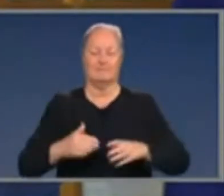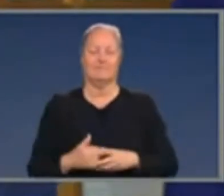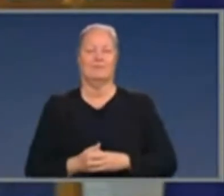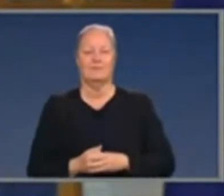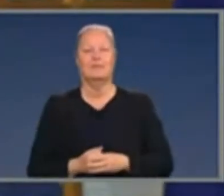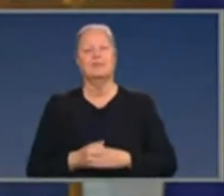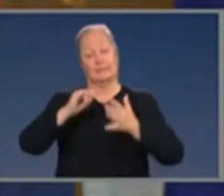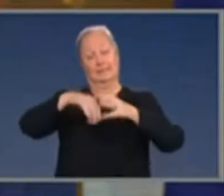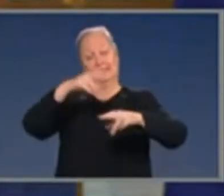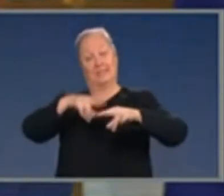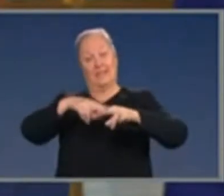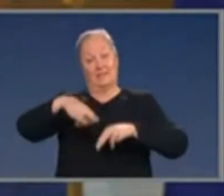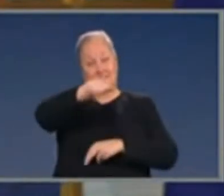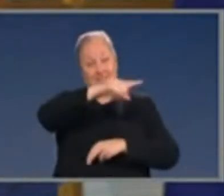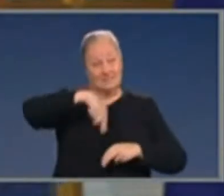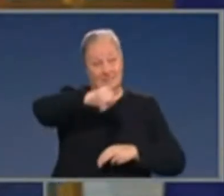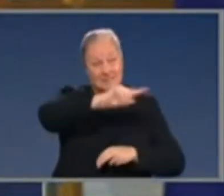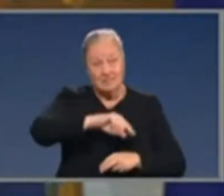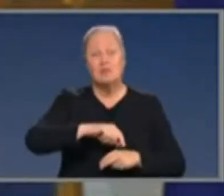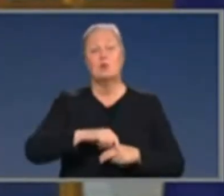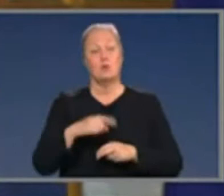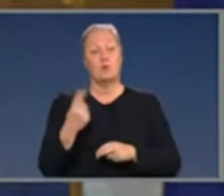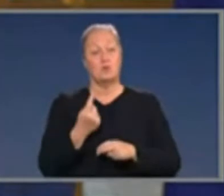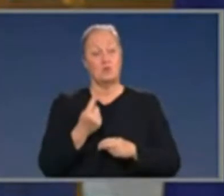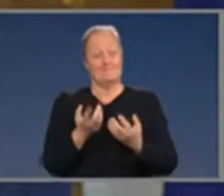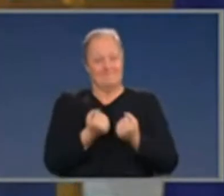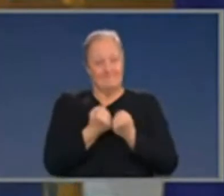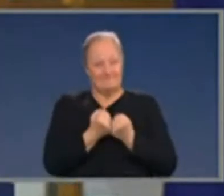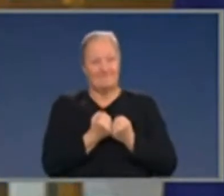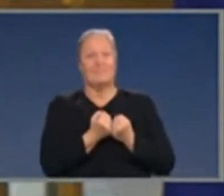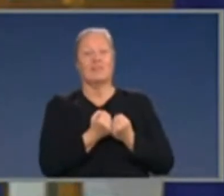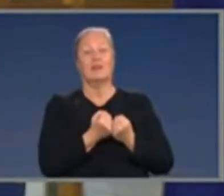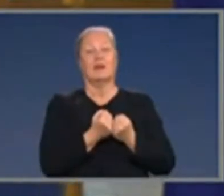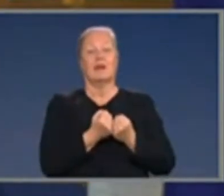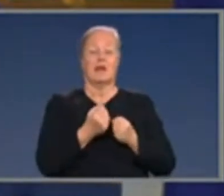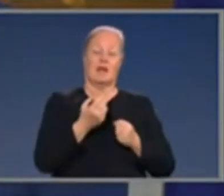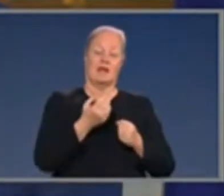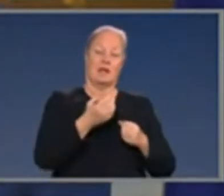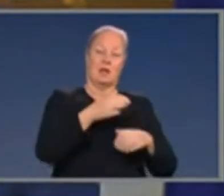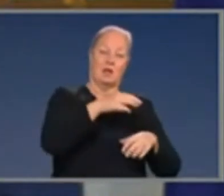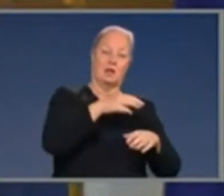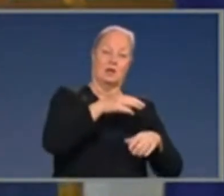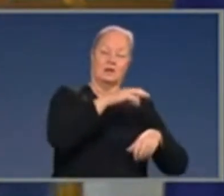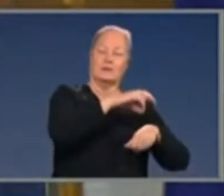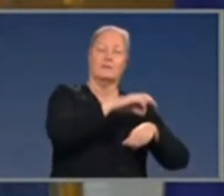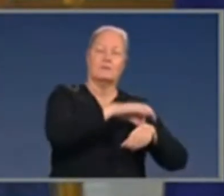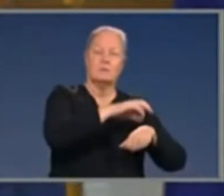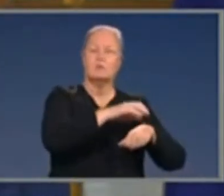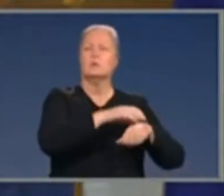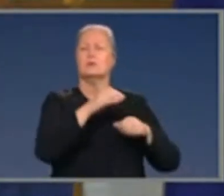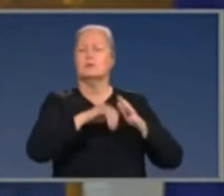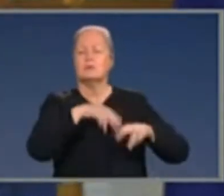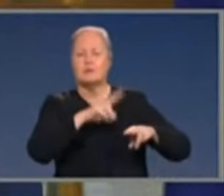staff with the virus, the loss of staff who are in quarantine, both in the aged care and hospital sector, has put a